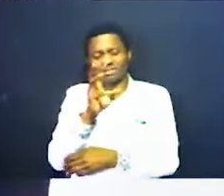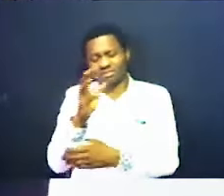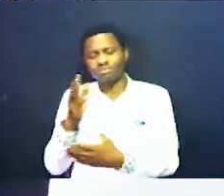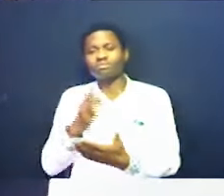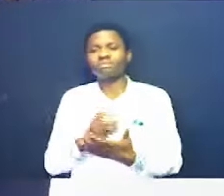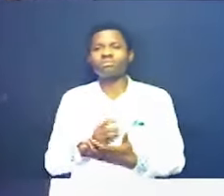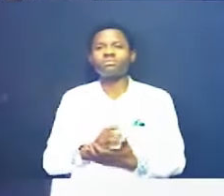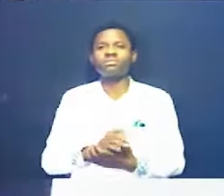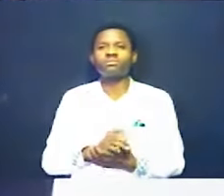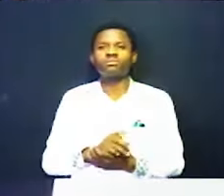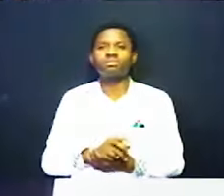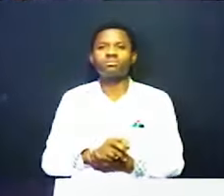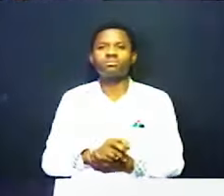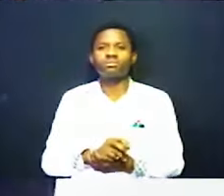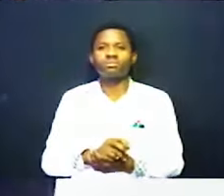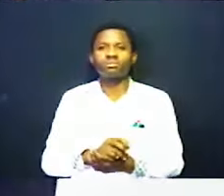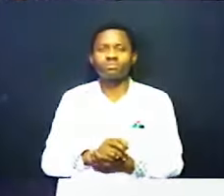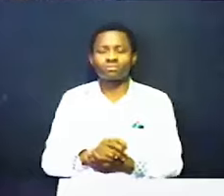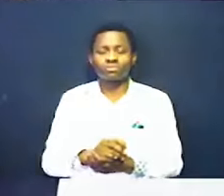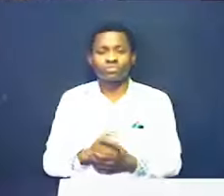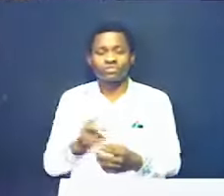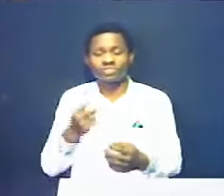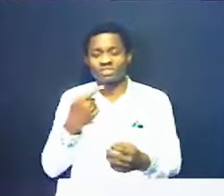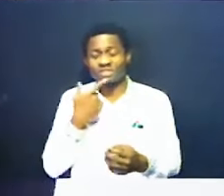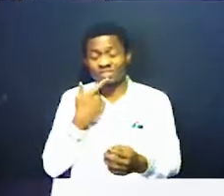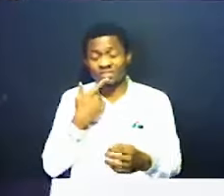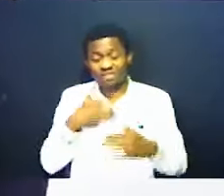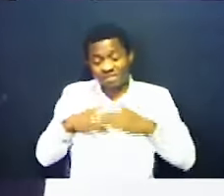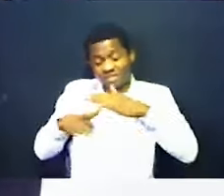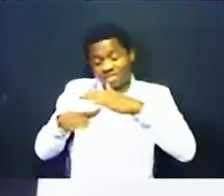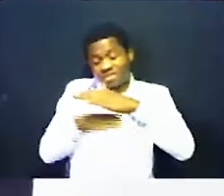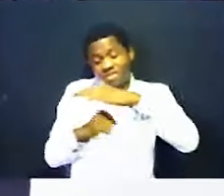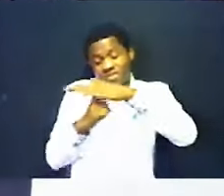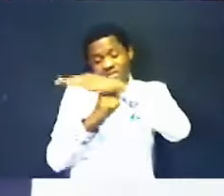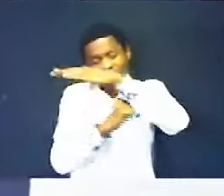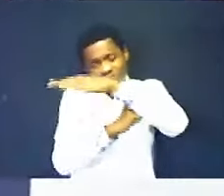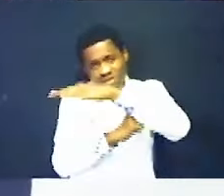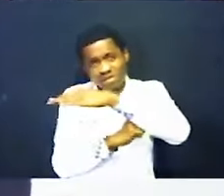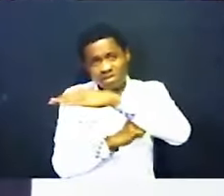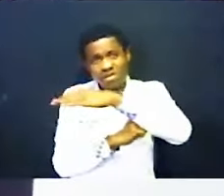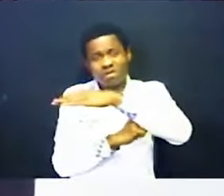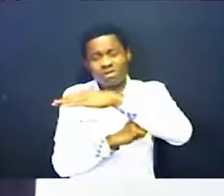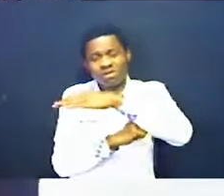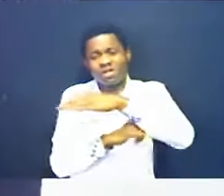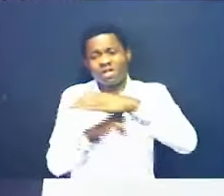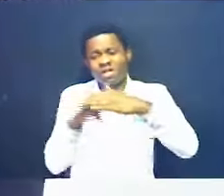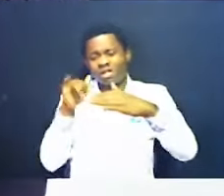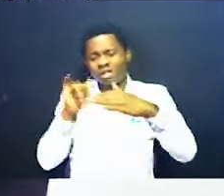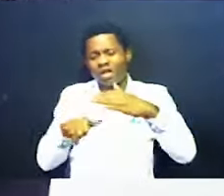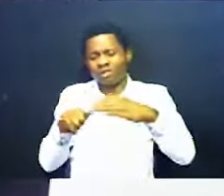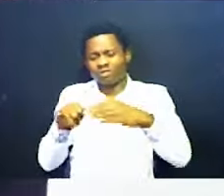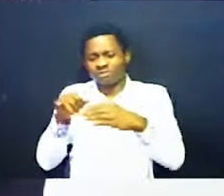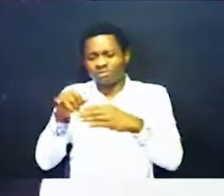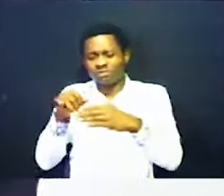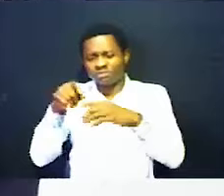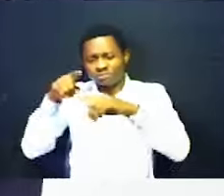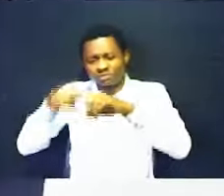verse 6. So we see the foundation that he stood on before he spoke about the discipline.